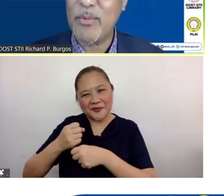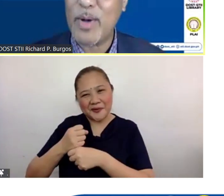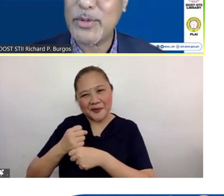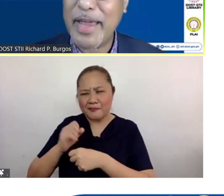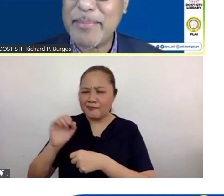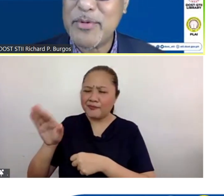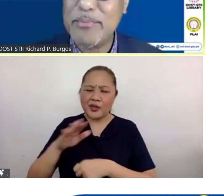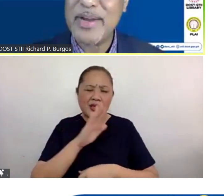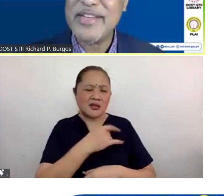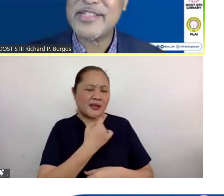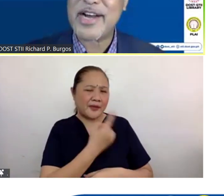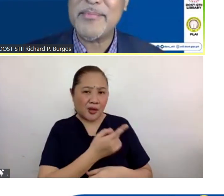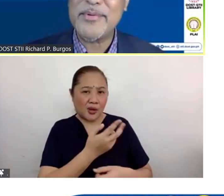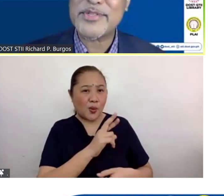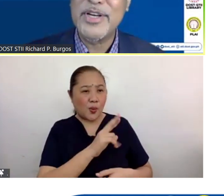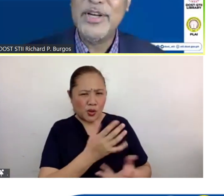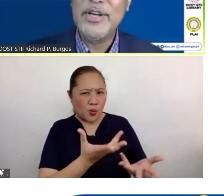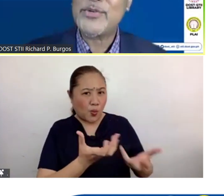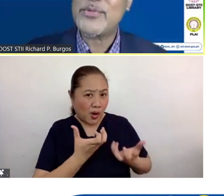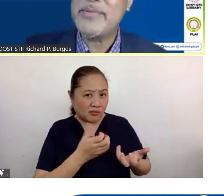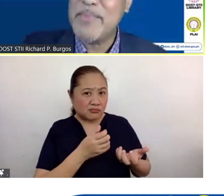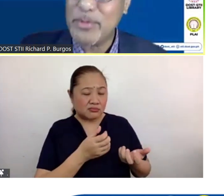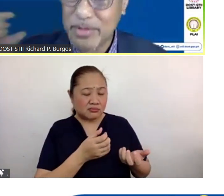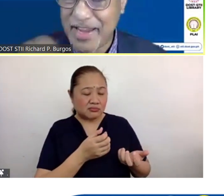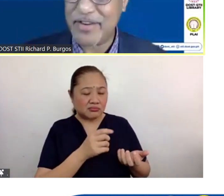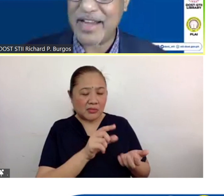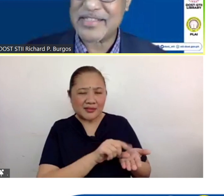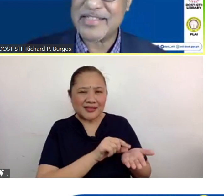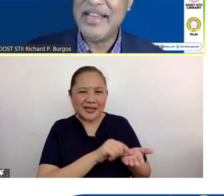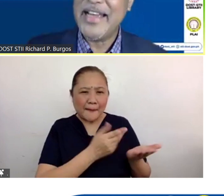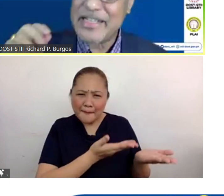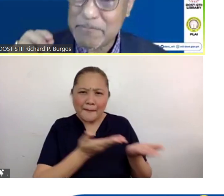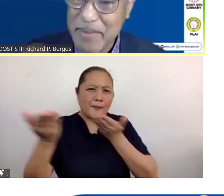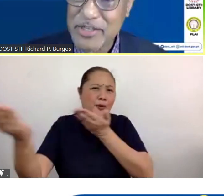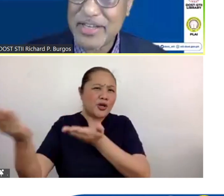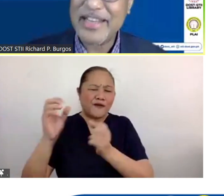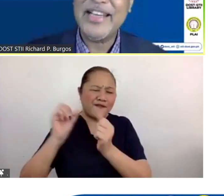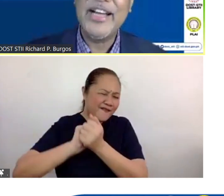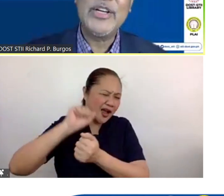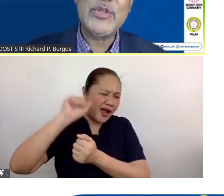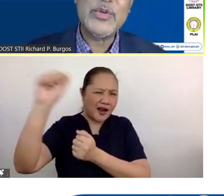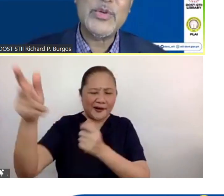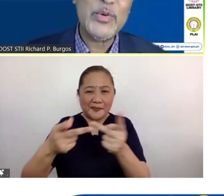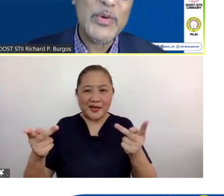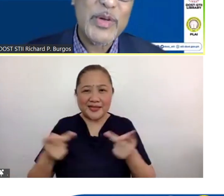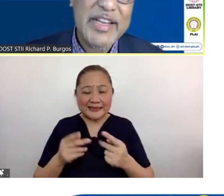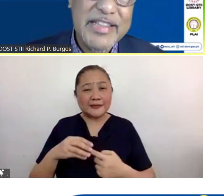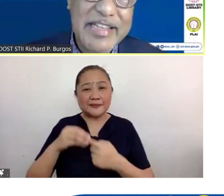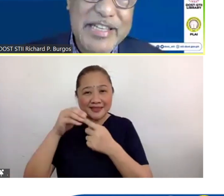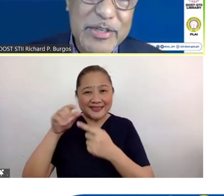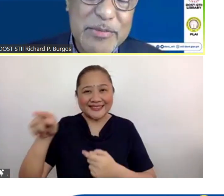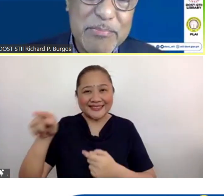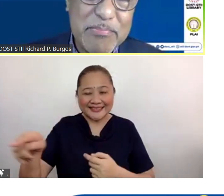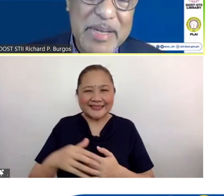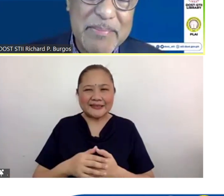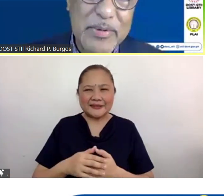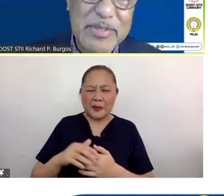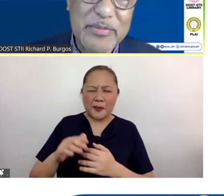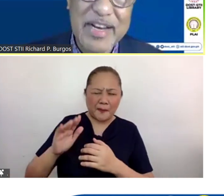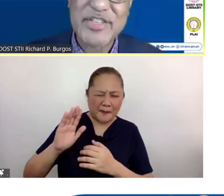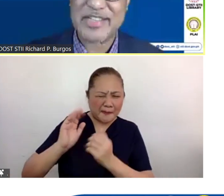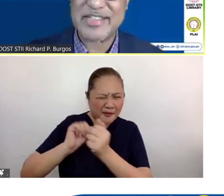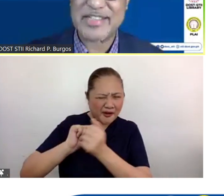Richard, we want to help you bring StarBooks to remote areas, especially to indigenous